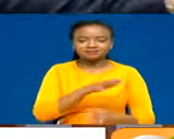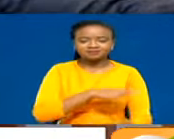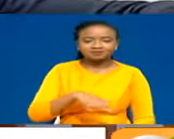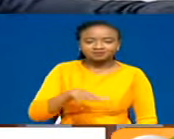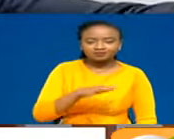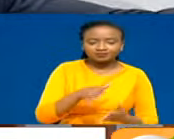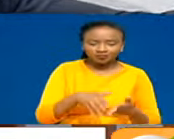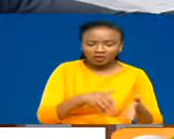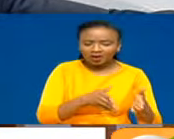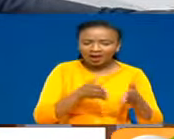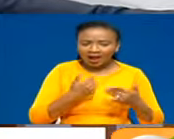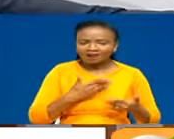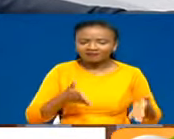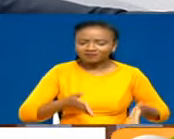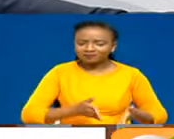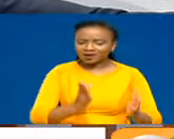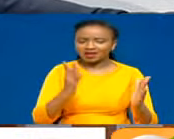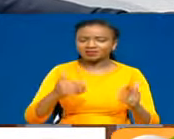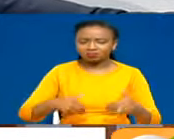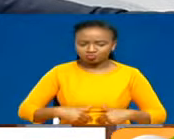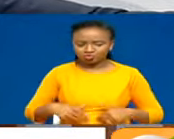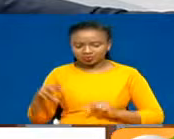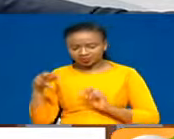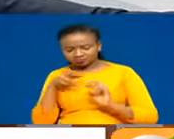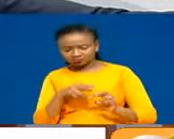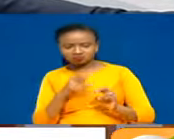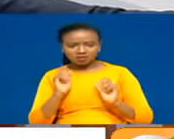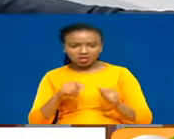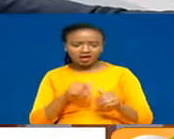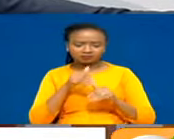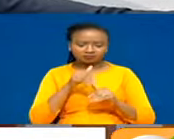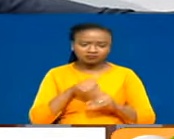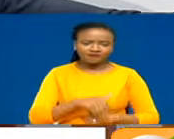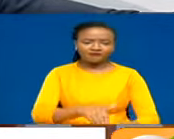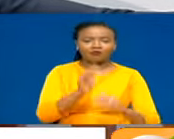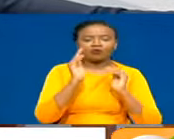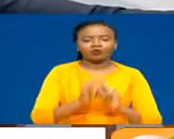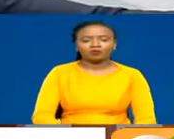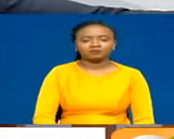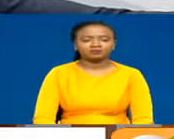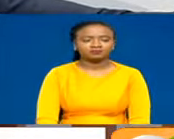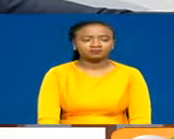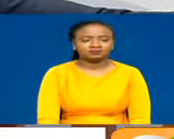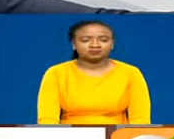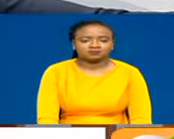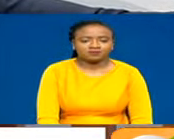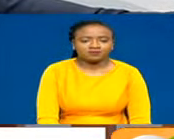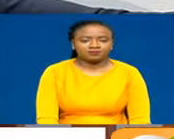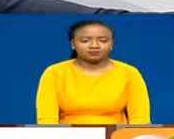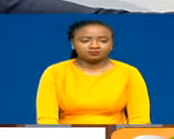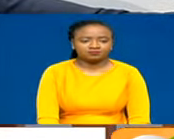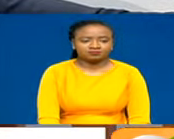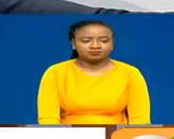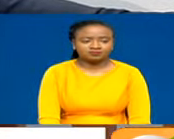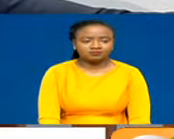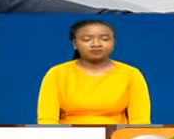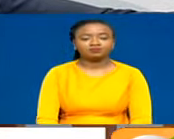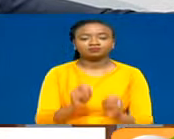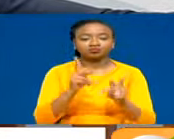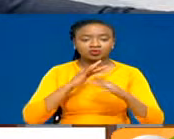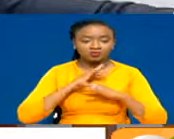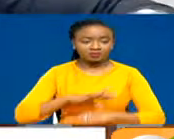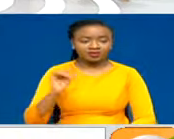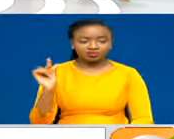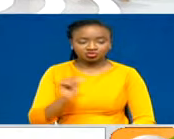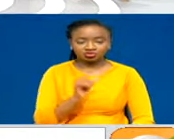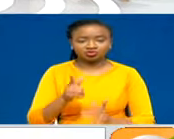and that's what all of us should try to do, you know, to create for them, because those guys created for us. Absolutely. Mm-hmm. Masai, I want to take a break, come